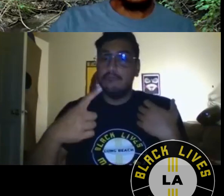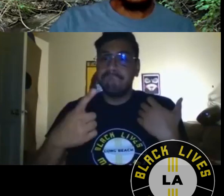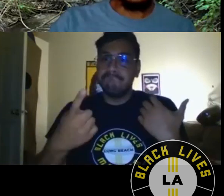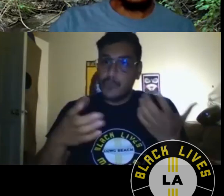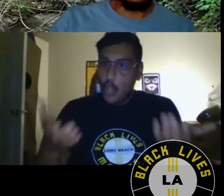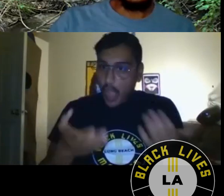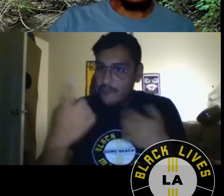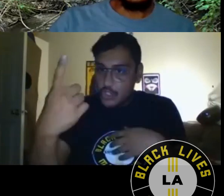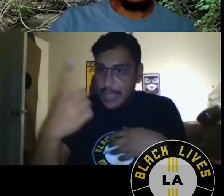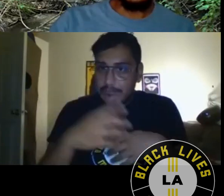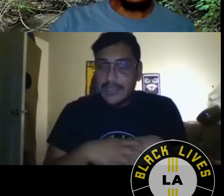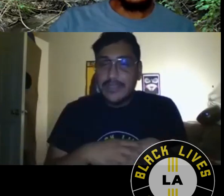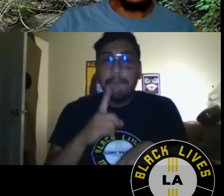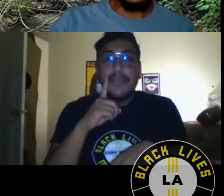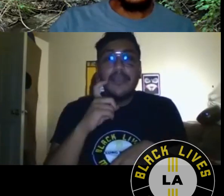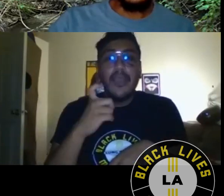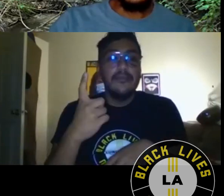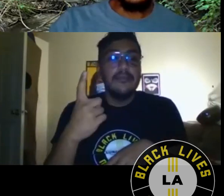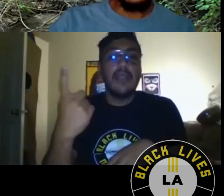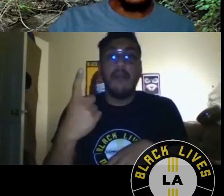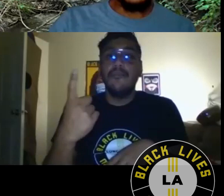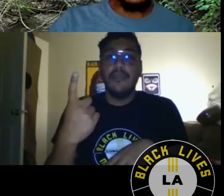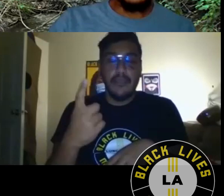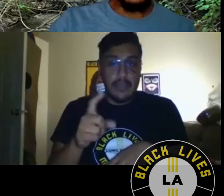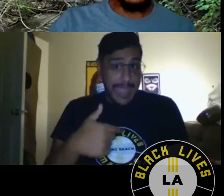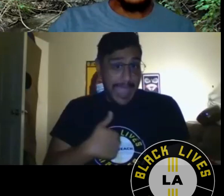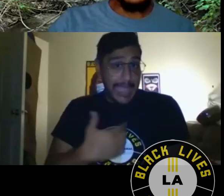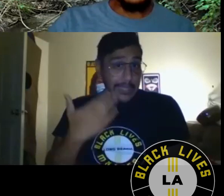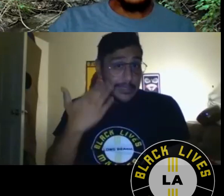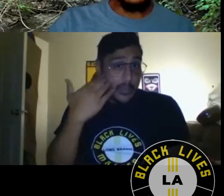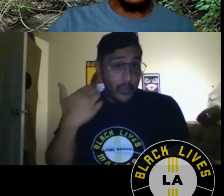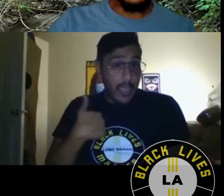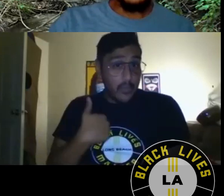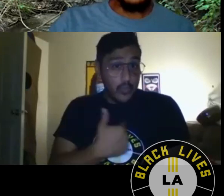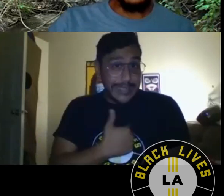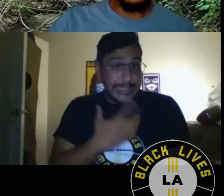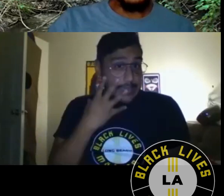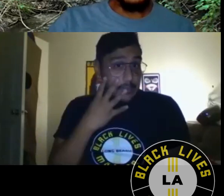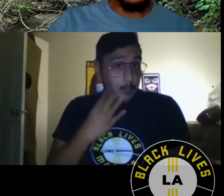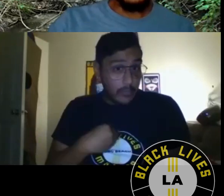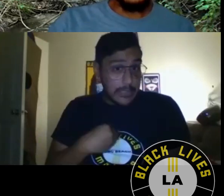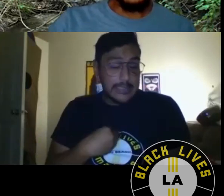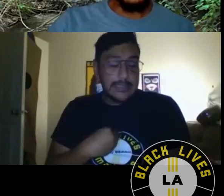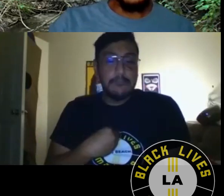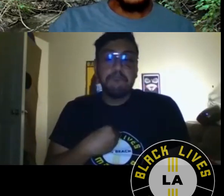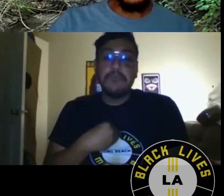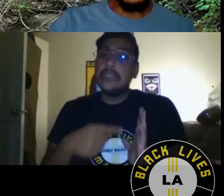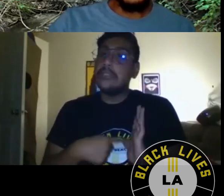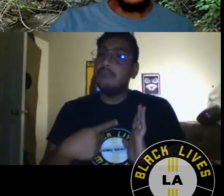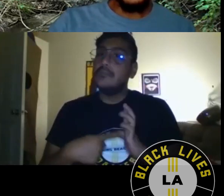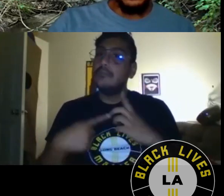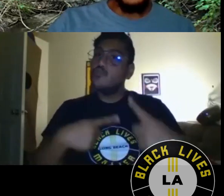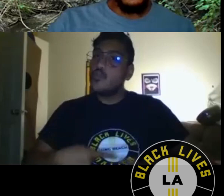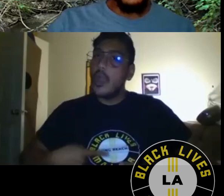of the things that I know that we experience is sometimes the struggle gets really